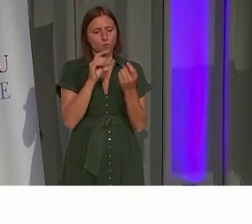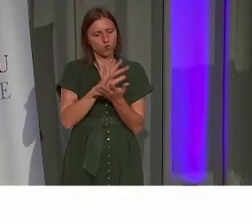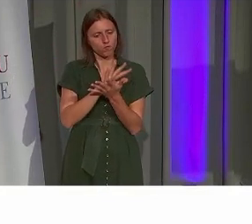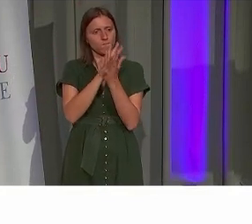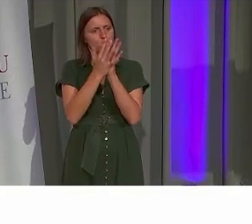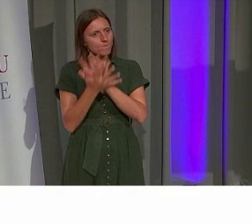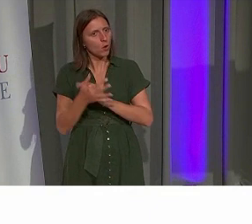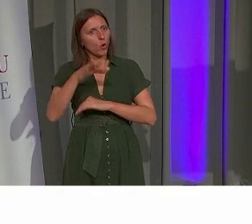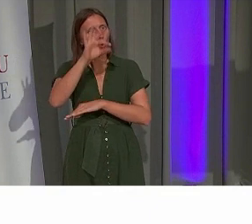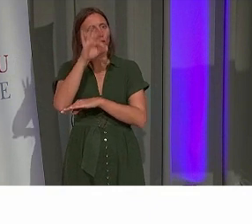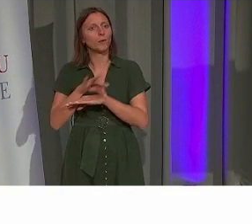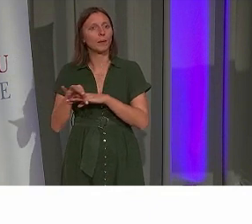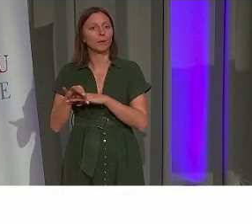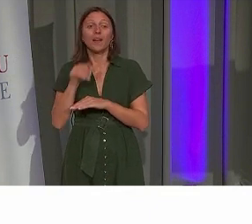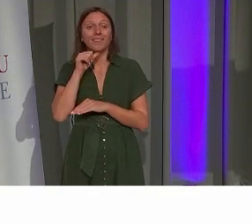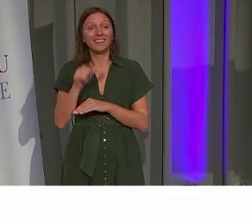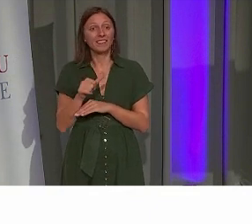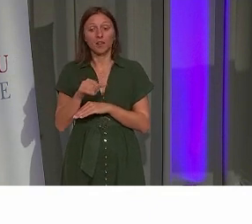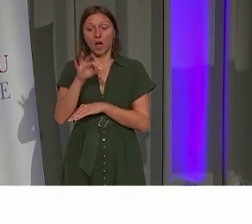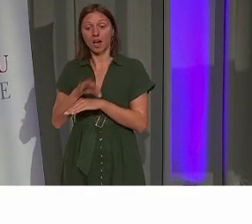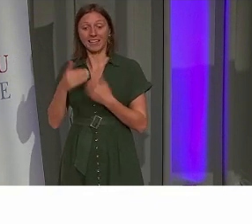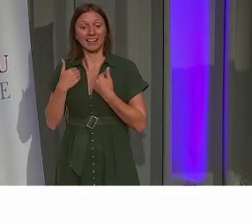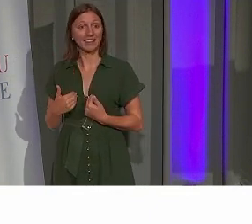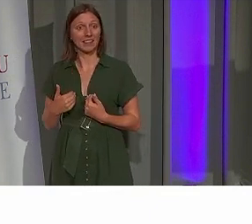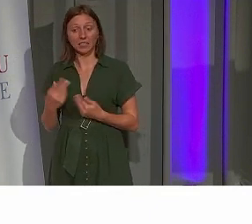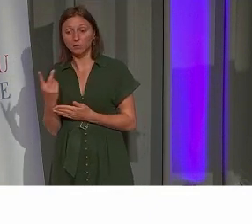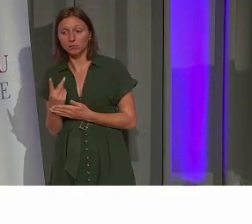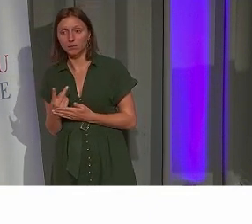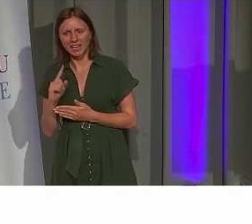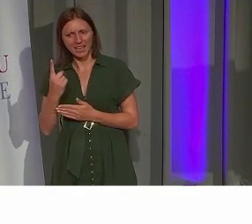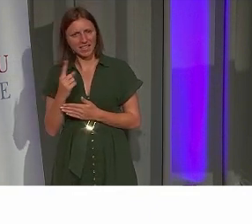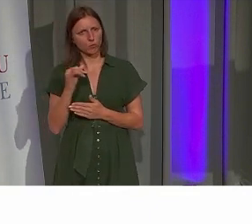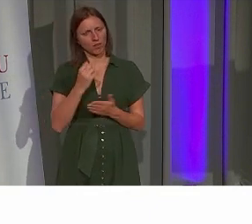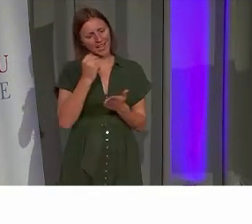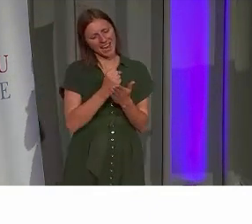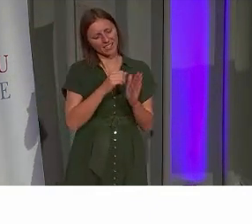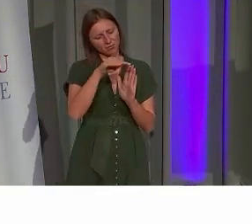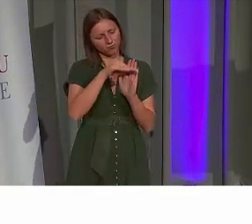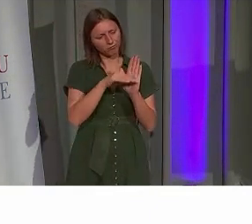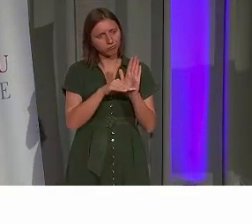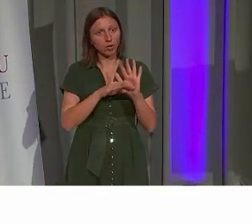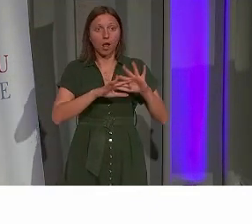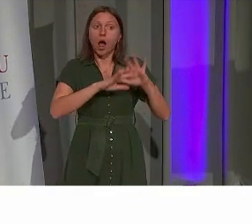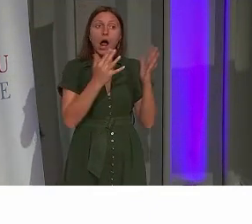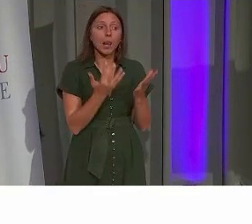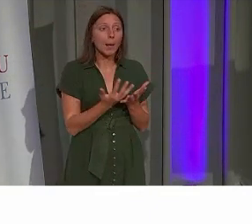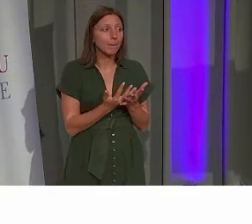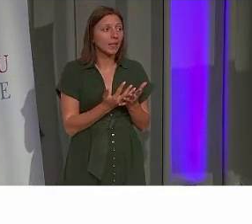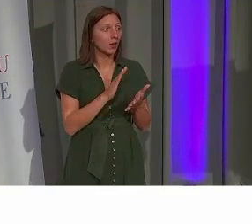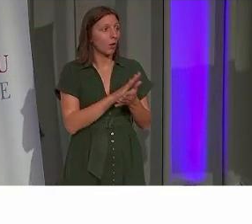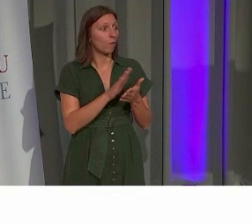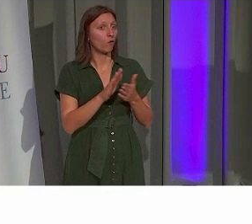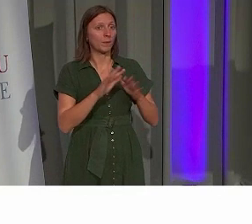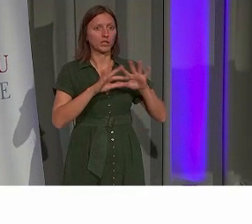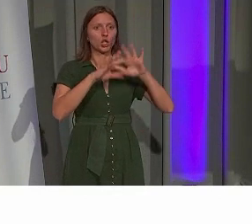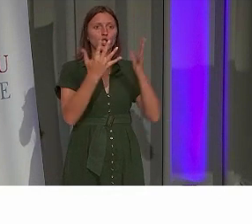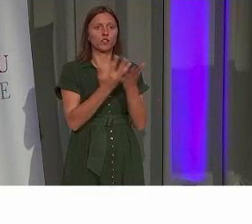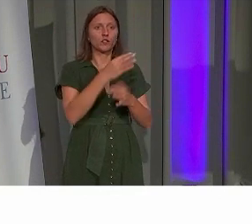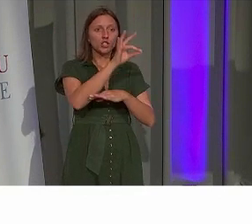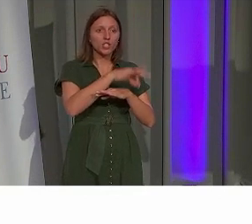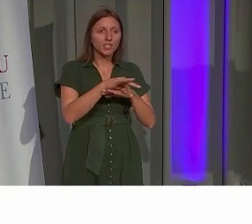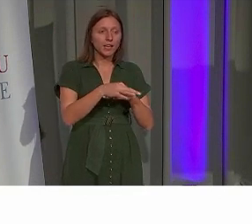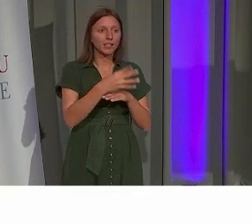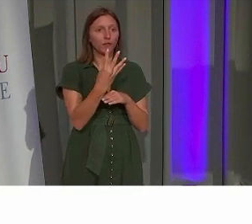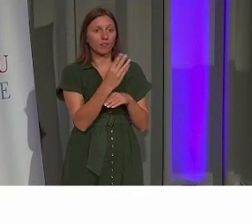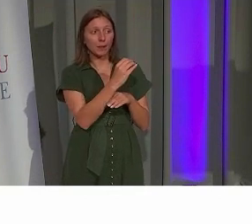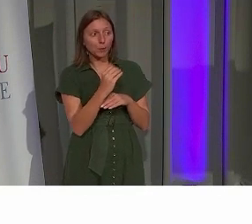now we went on to a design. So first we checked which kind of